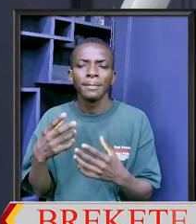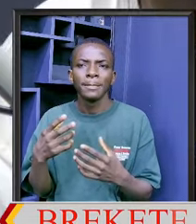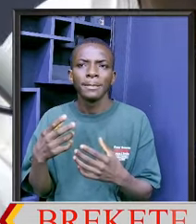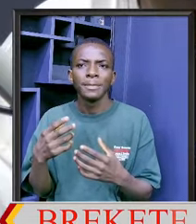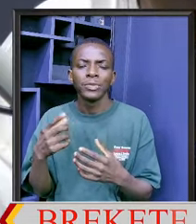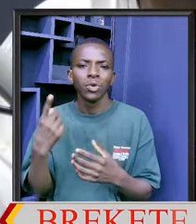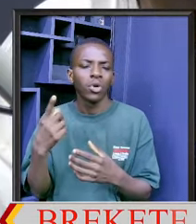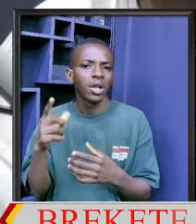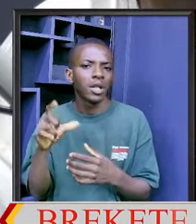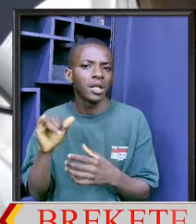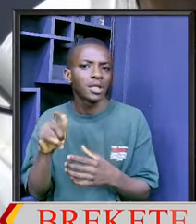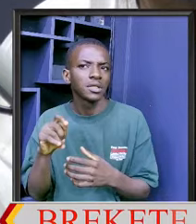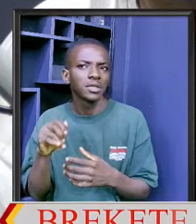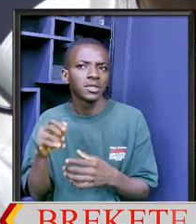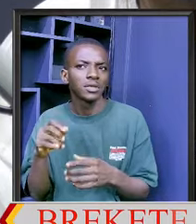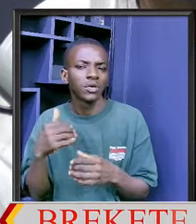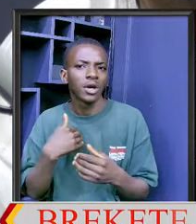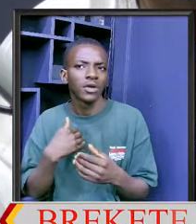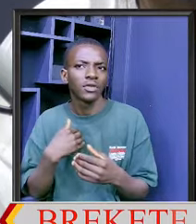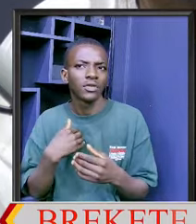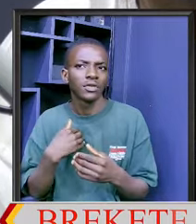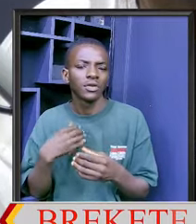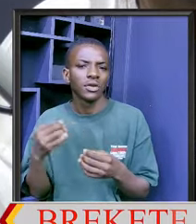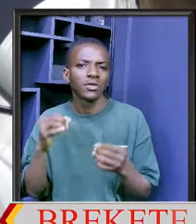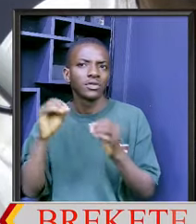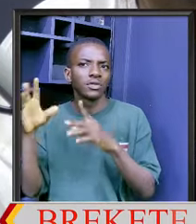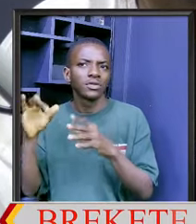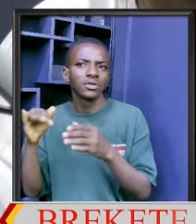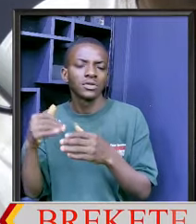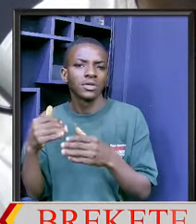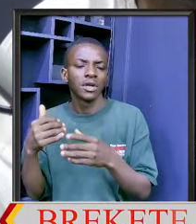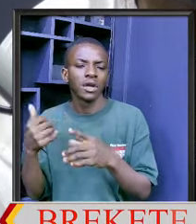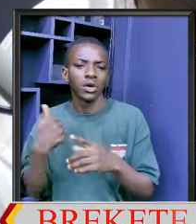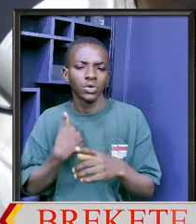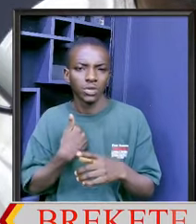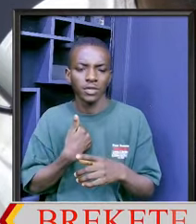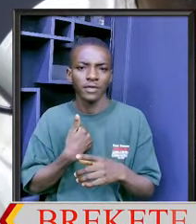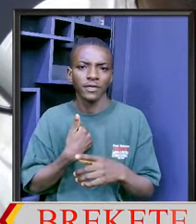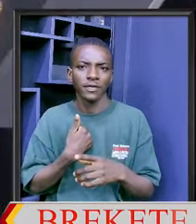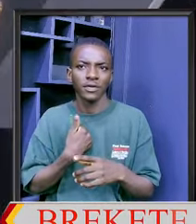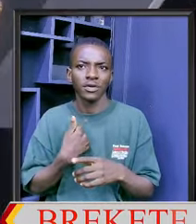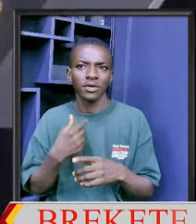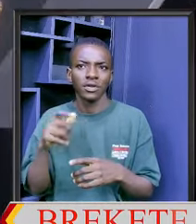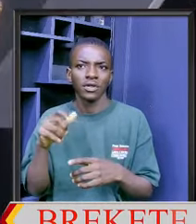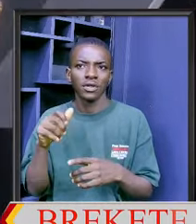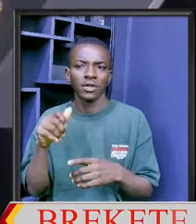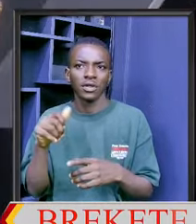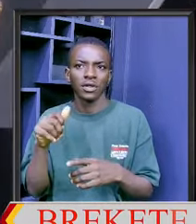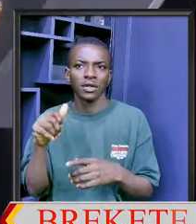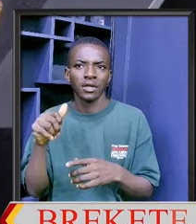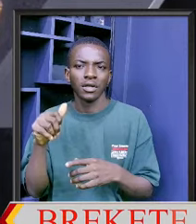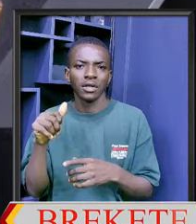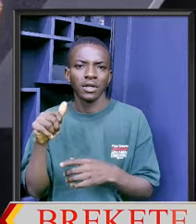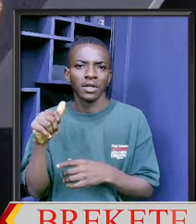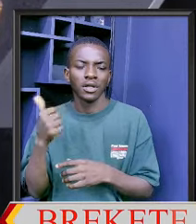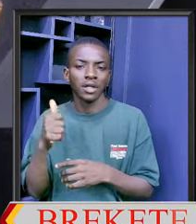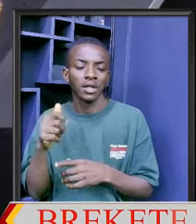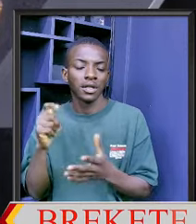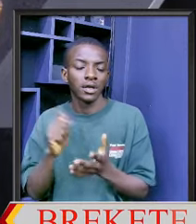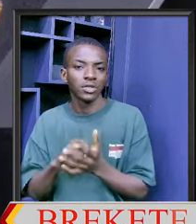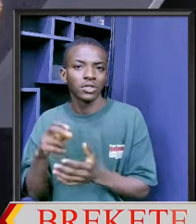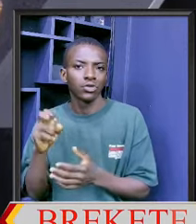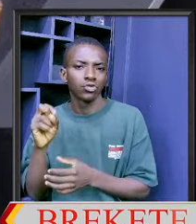Just one liter, we have it for distributors and ourselves. Yes. We have 10,000 and 12,000.